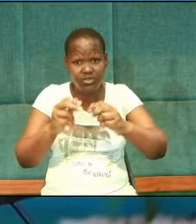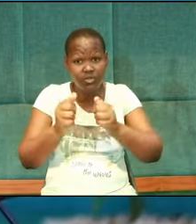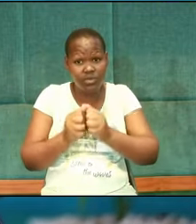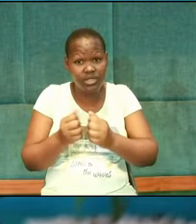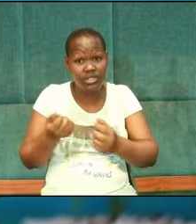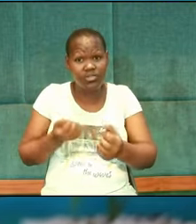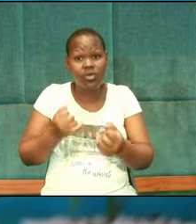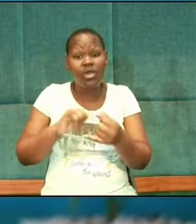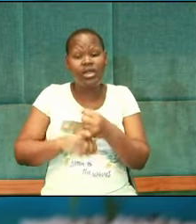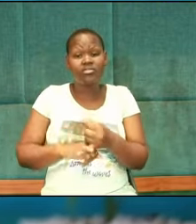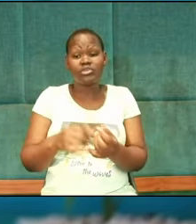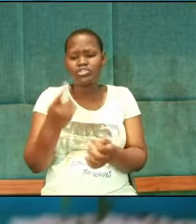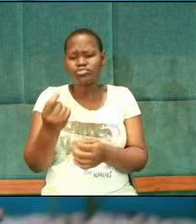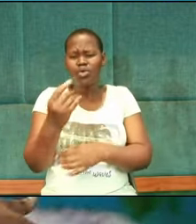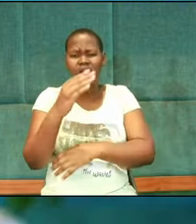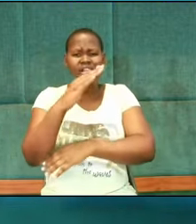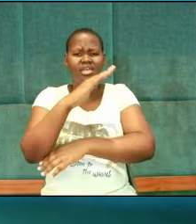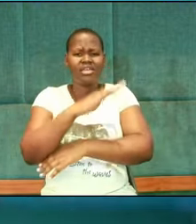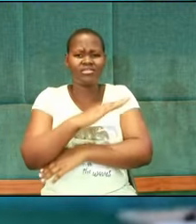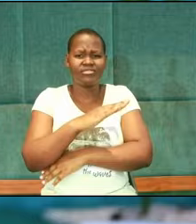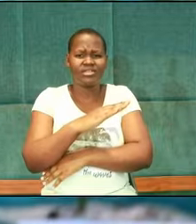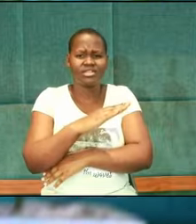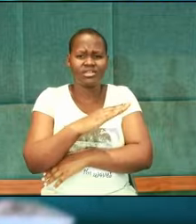her on a small evening.